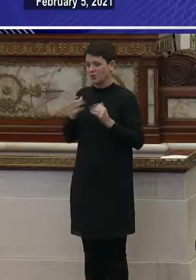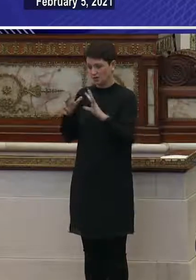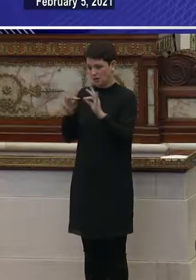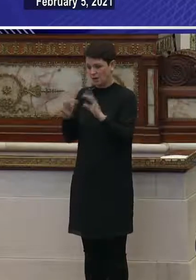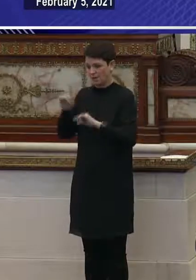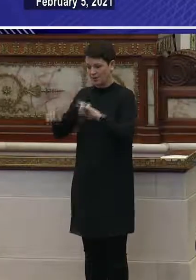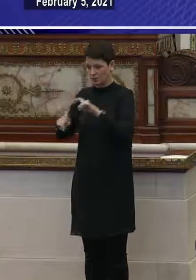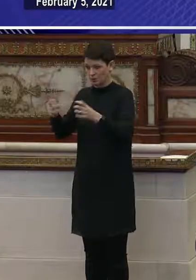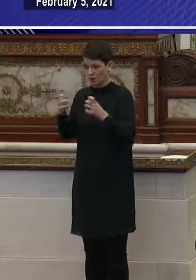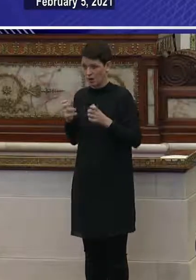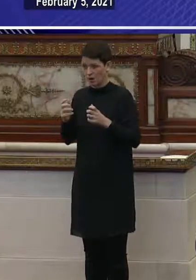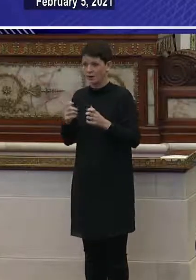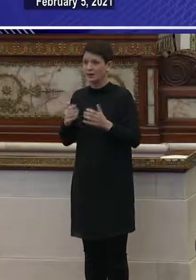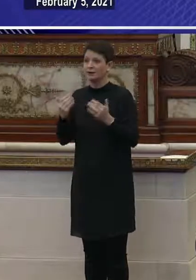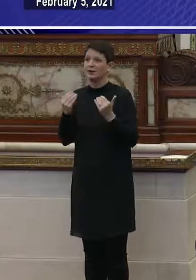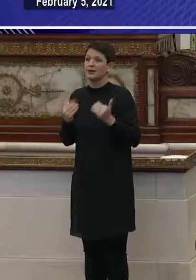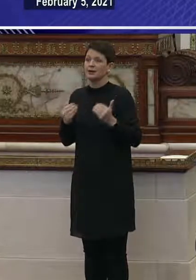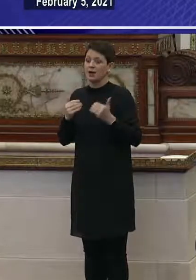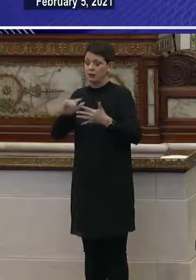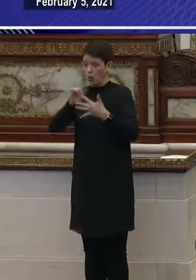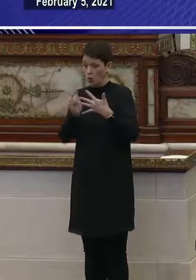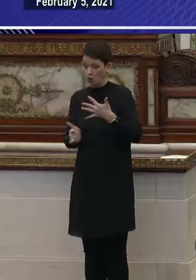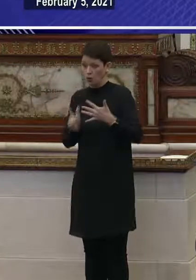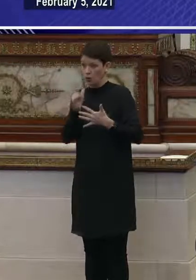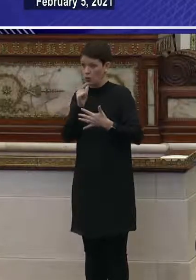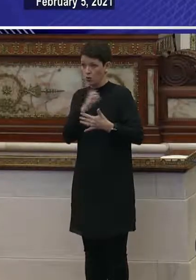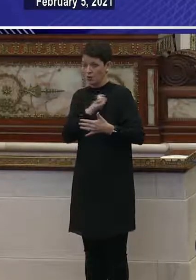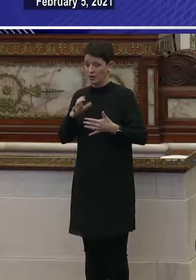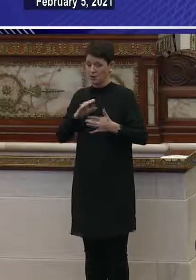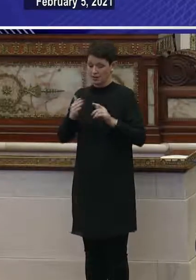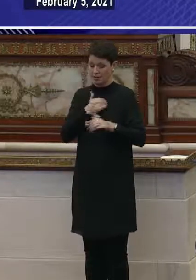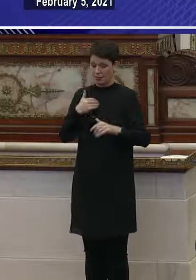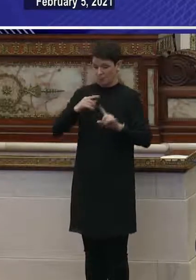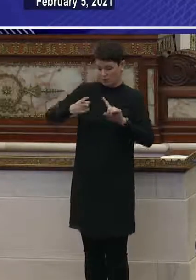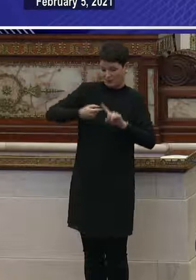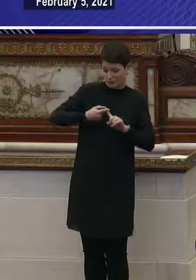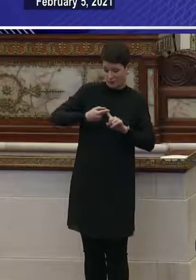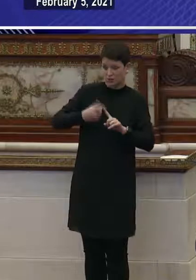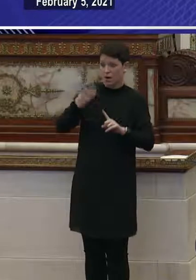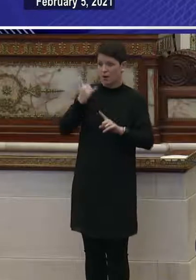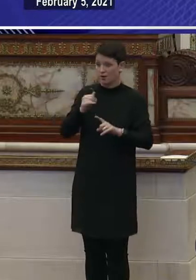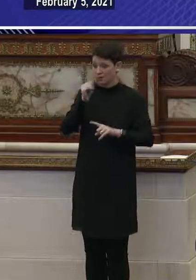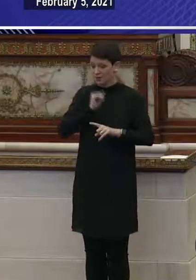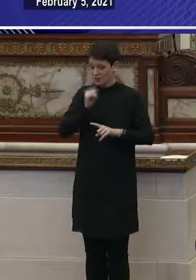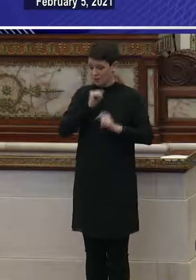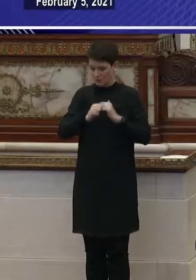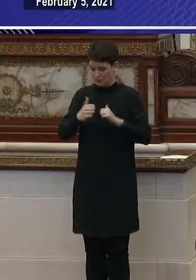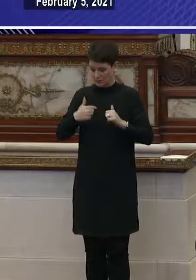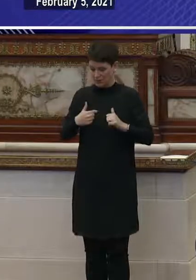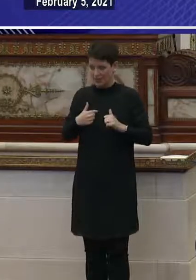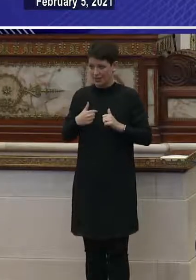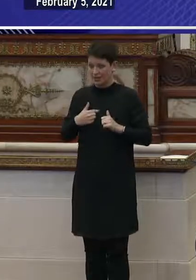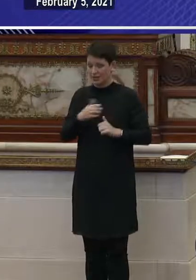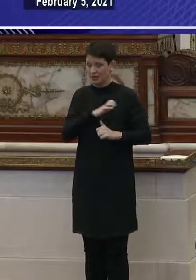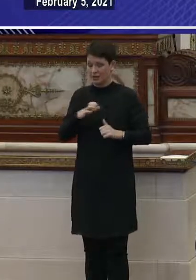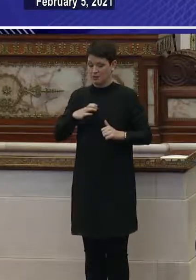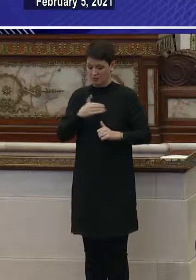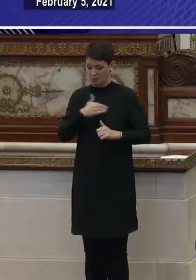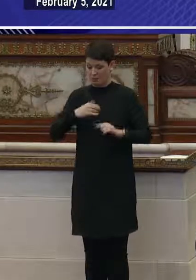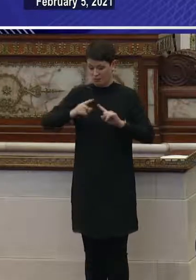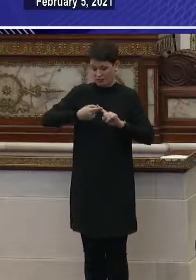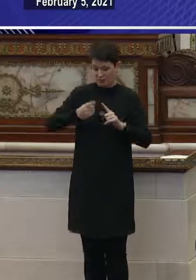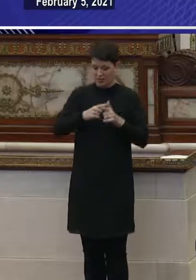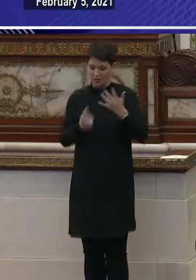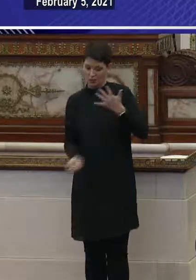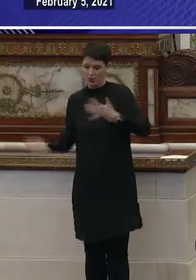comments. We're going to go, the order is going to be the committee members first. I hope everyone can just bear with me. We're going to go committee members first, and then we'll come